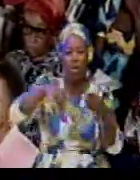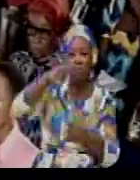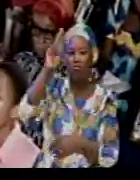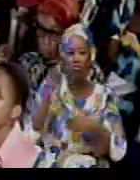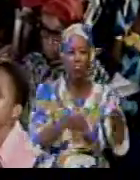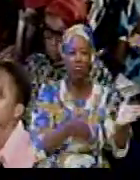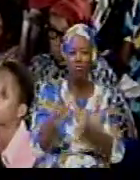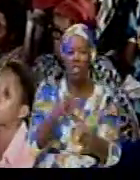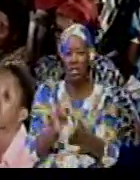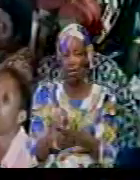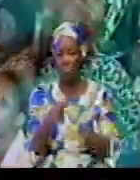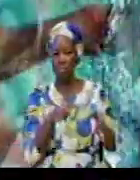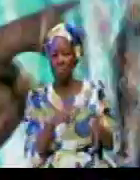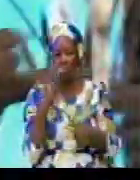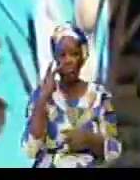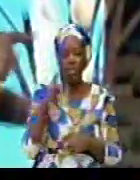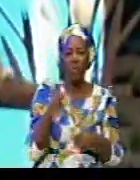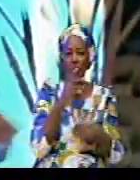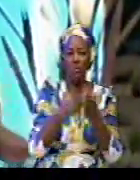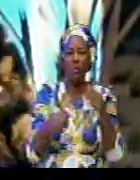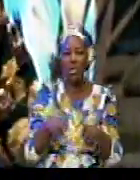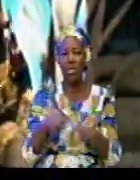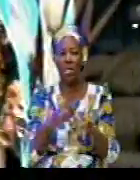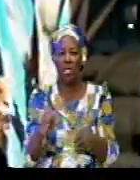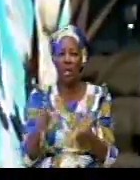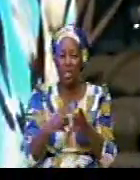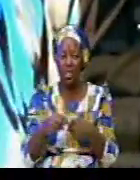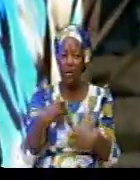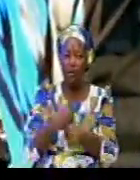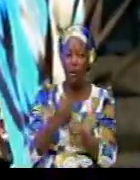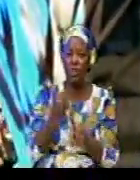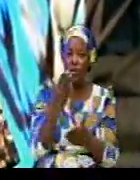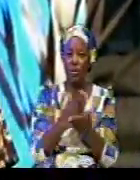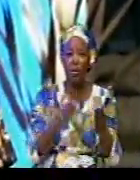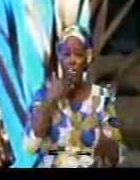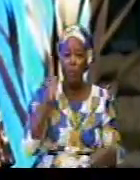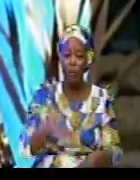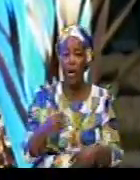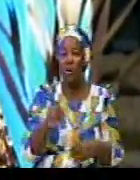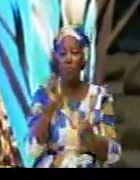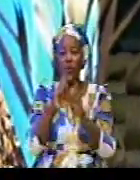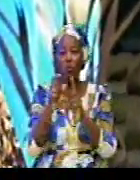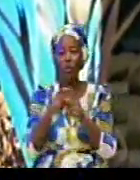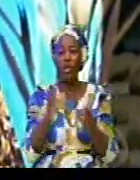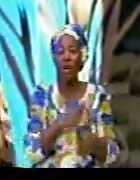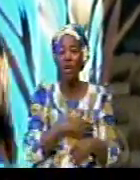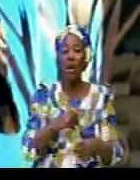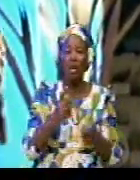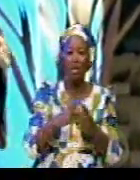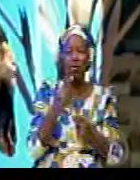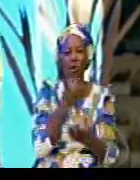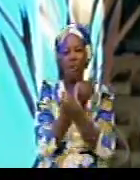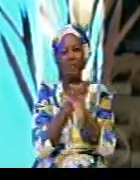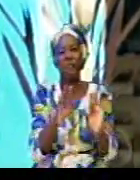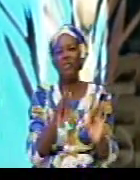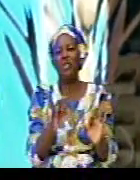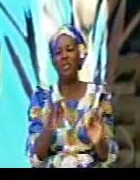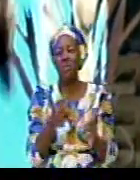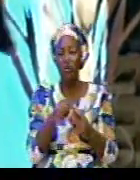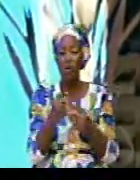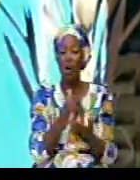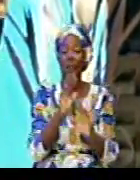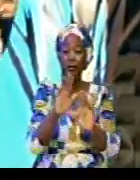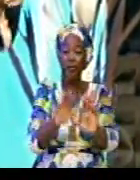market, and they come around, they're walking up and down, and they're looking at what you are selling, and they're making some bad